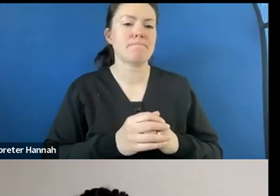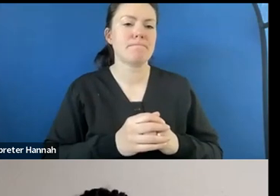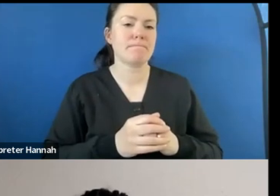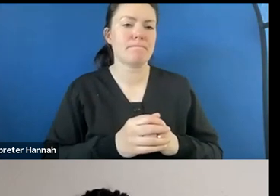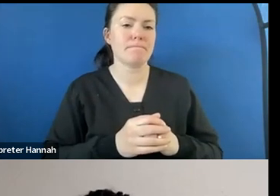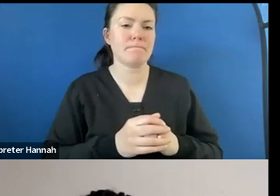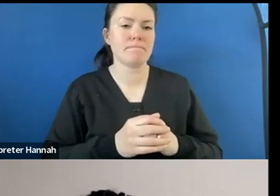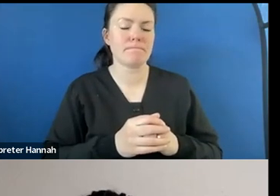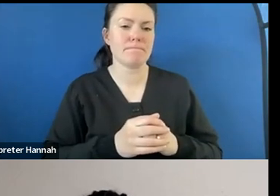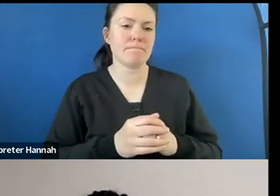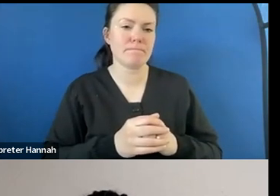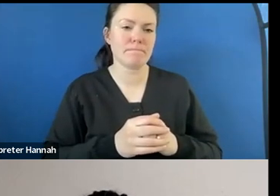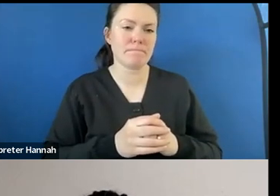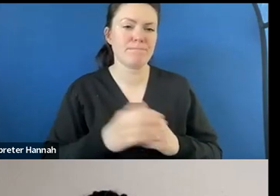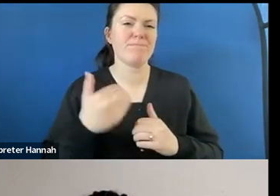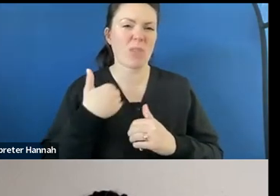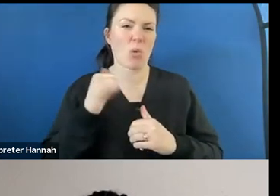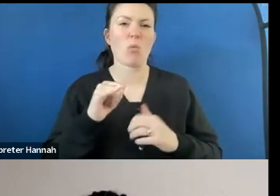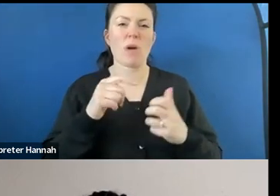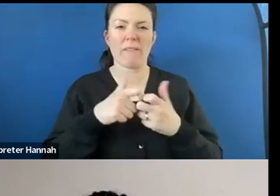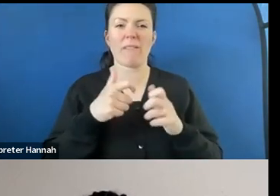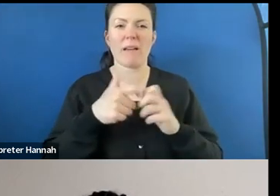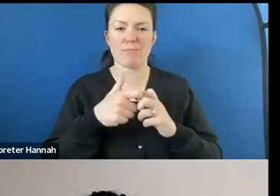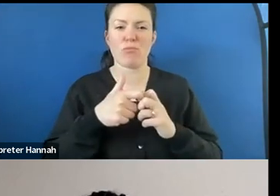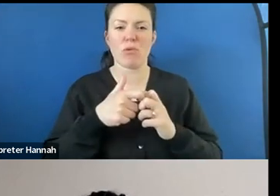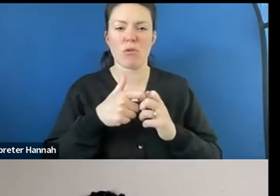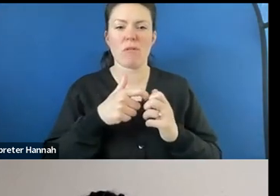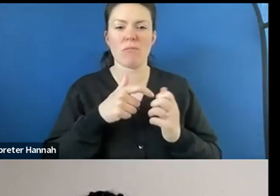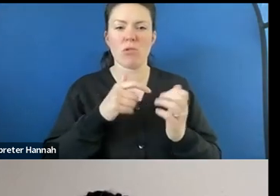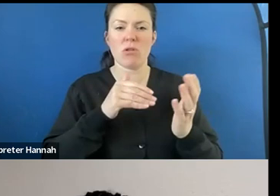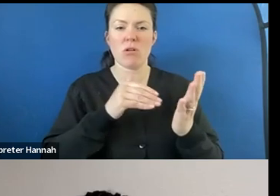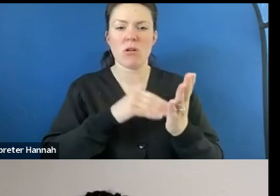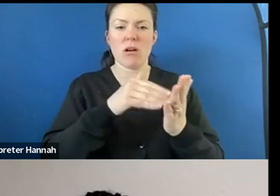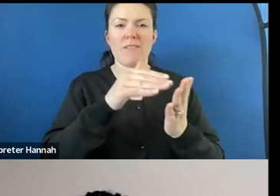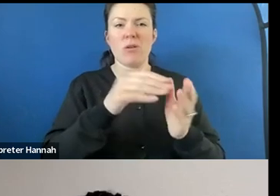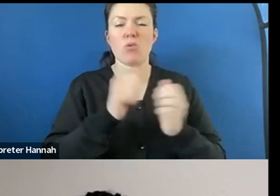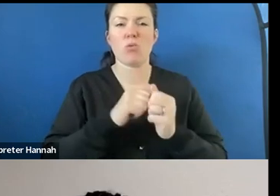we have that problem too out there, sexual assault going on, and